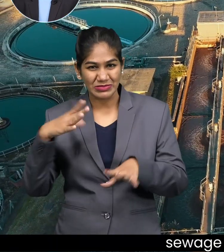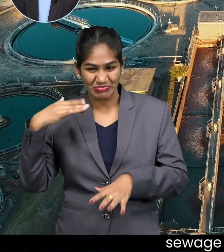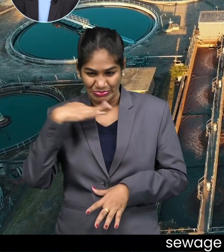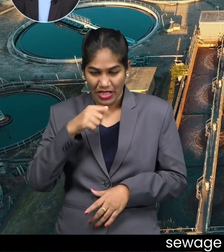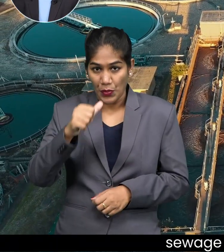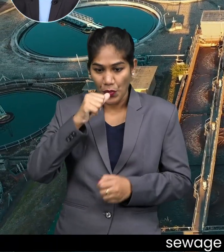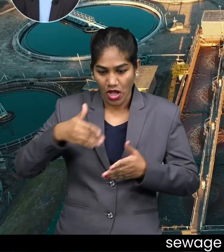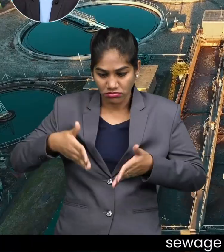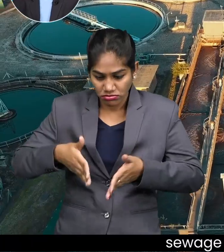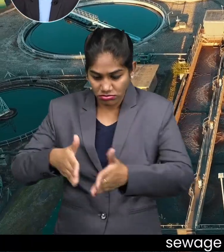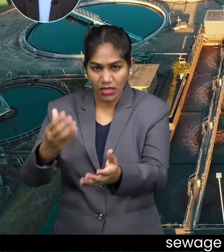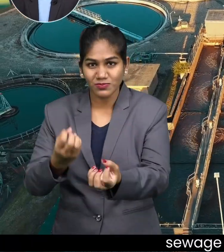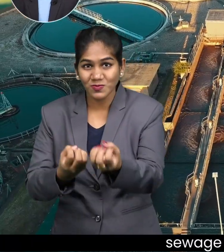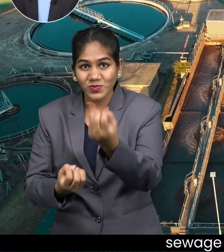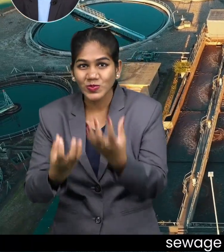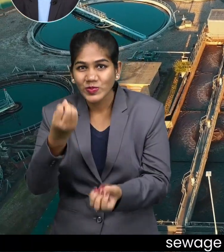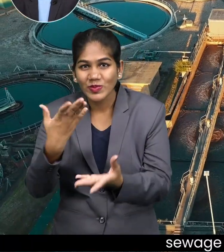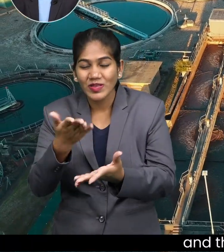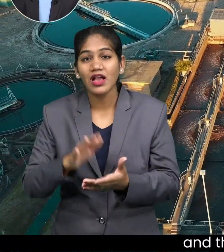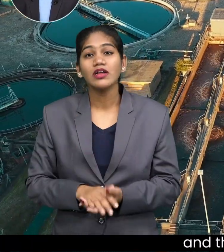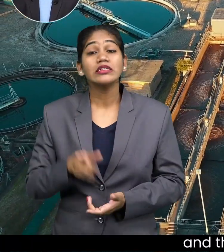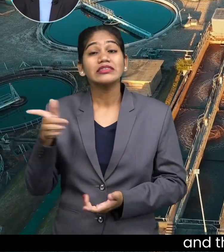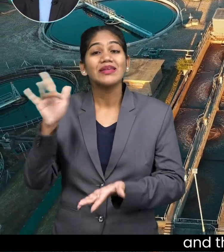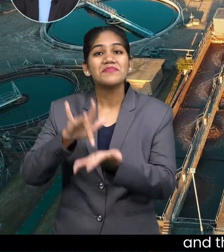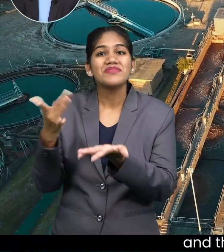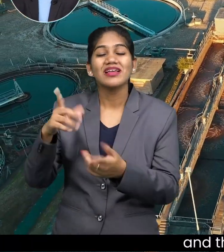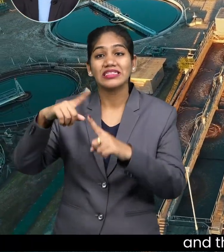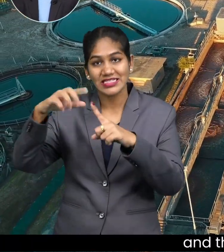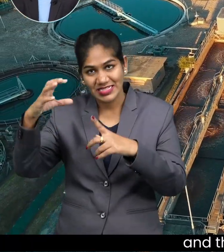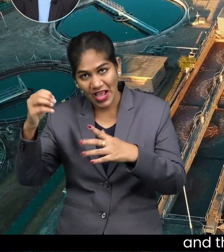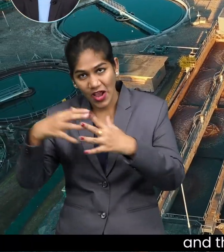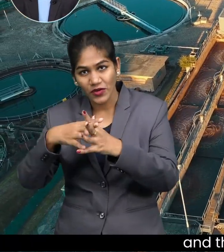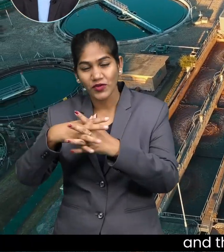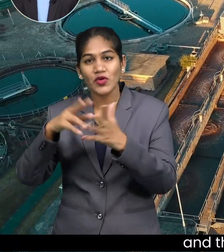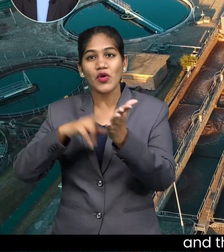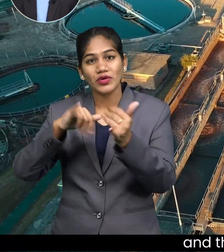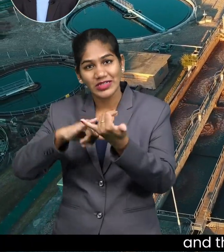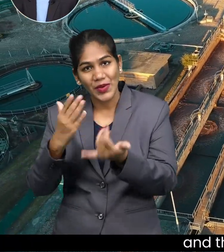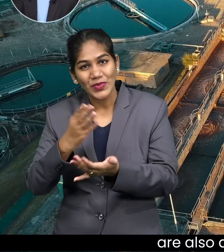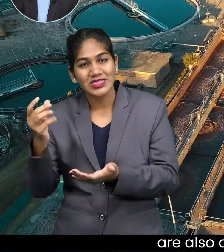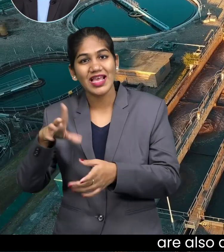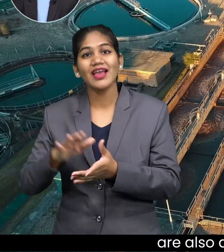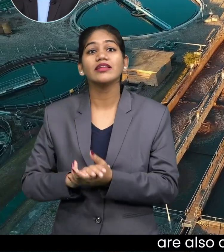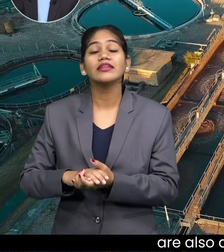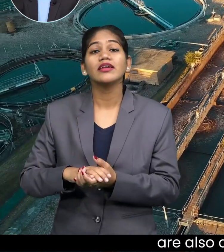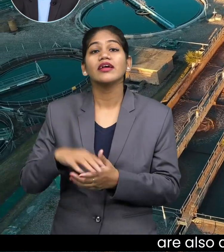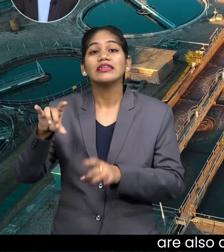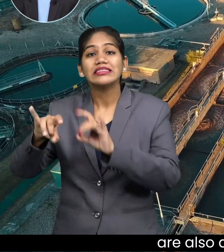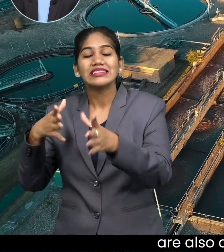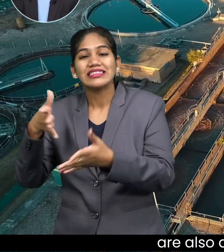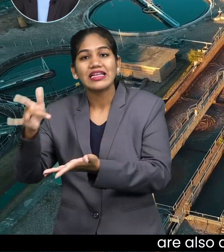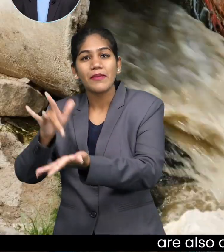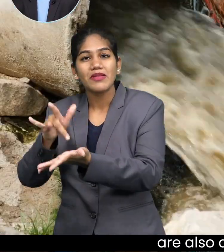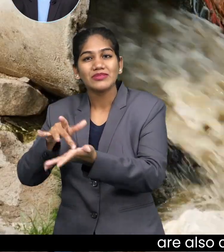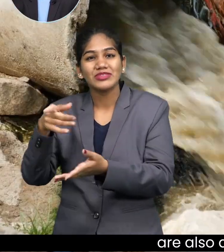Sewage from our towns and cities and the waste from factories are also dumped